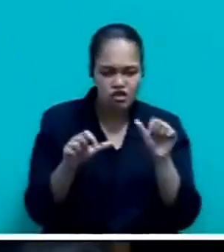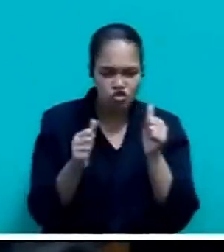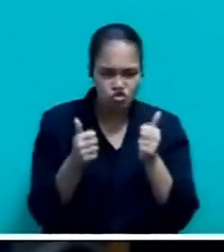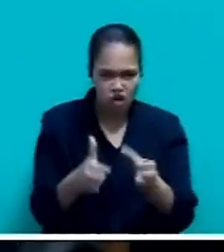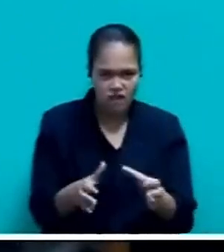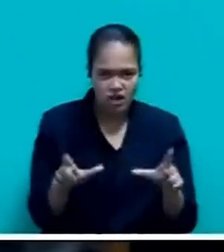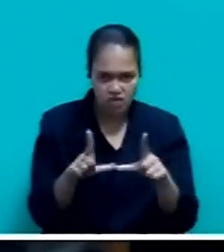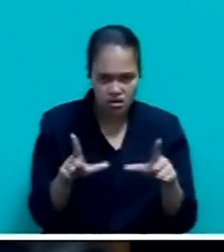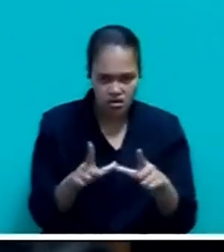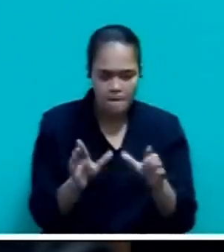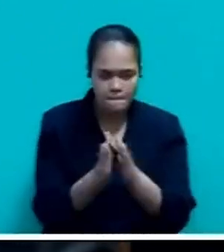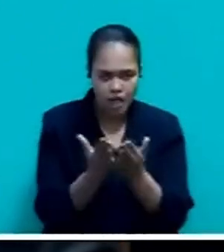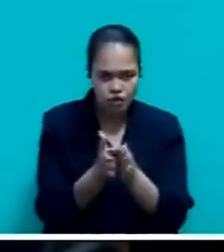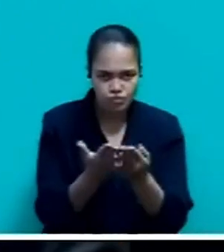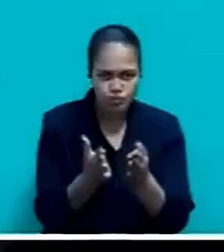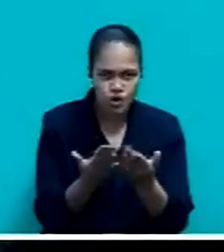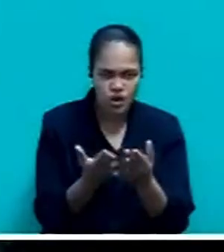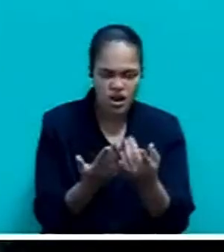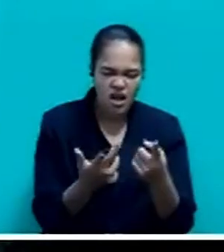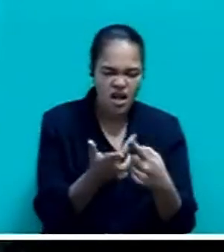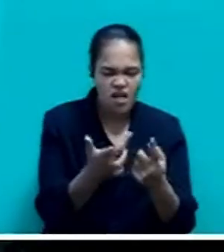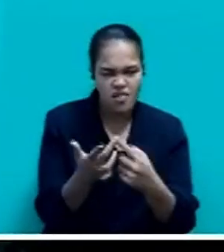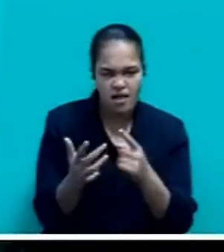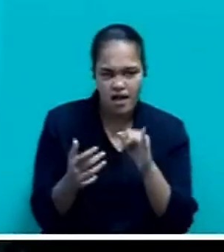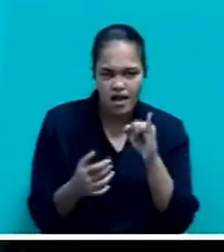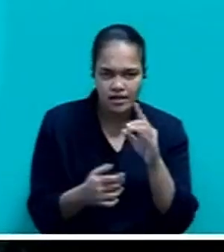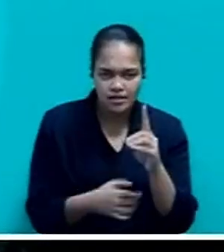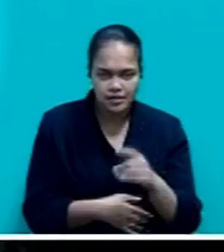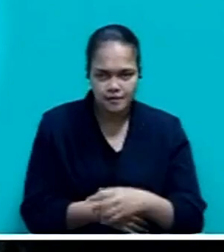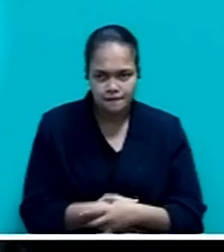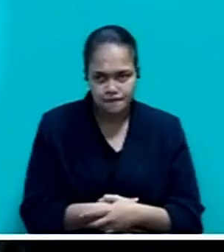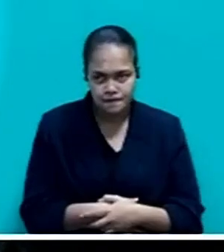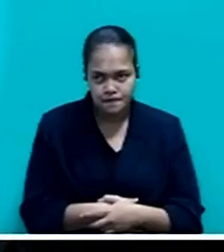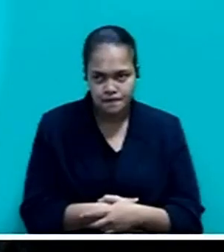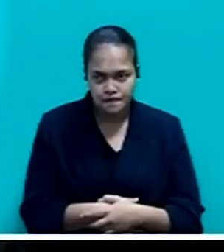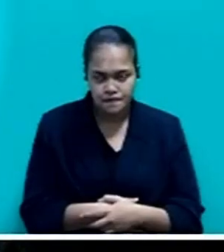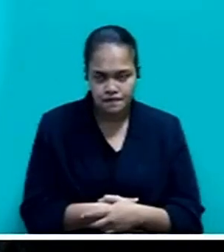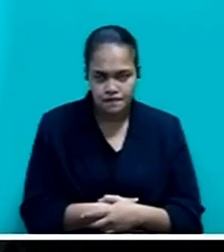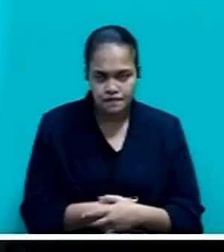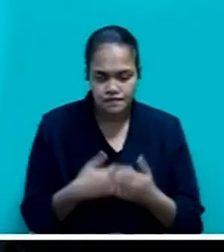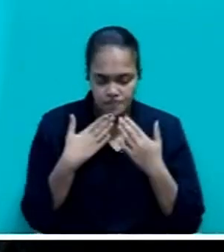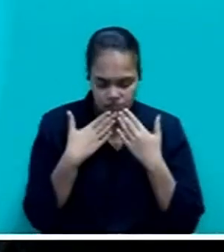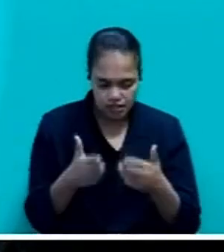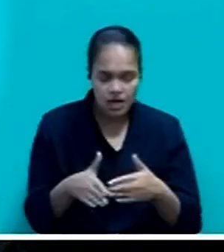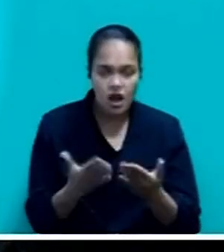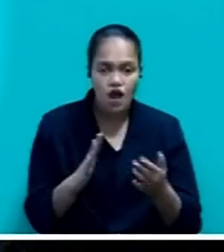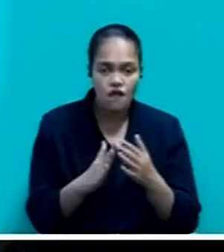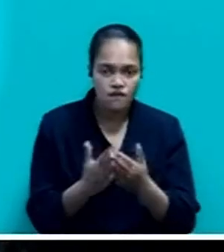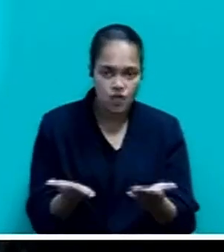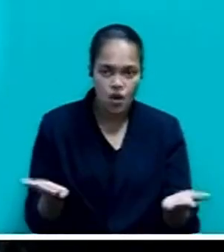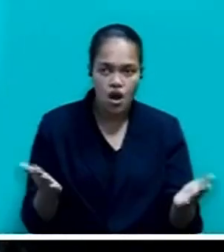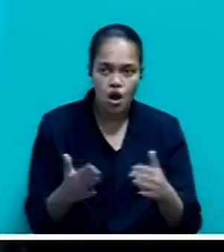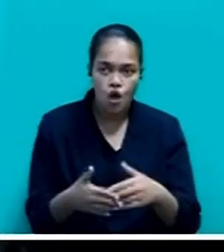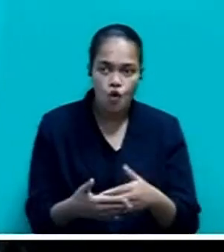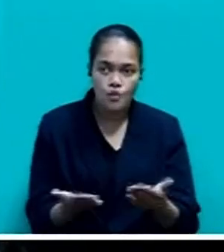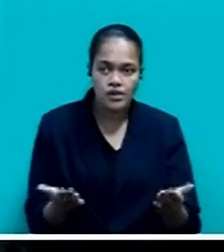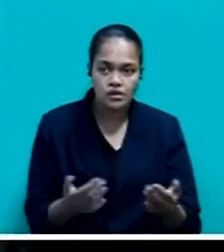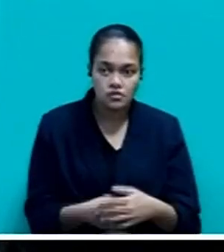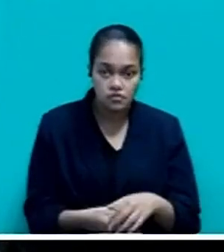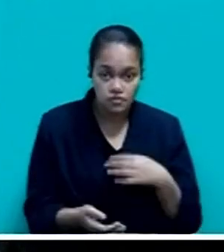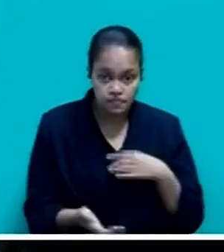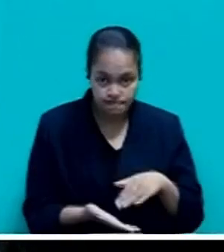Speaker, sir. Thank you. And now the floor is open for debate. Honourable Speaker, sir, I rise